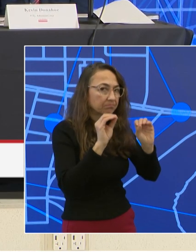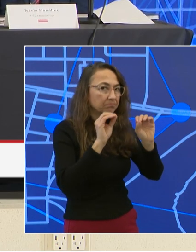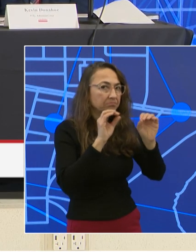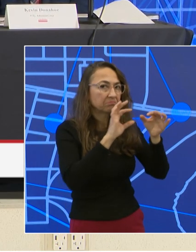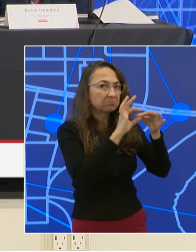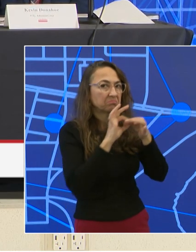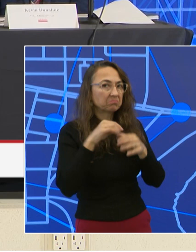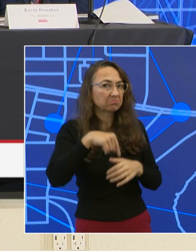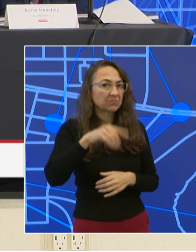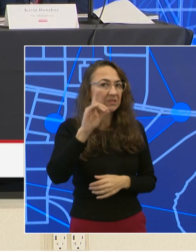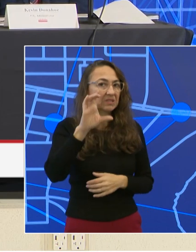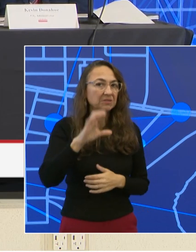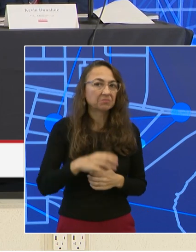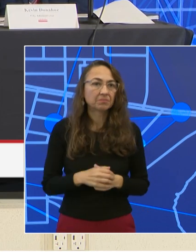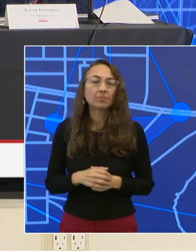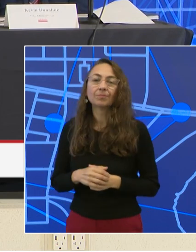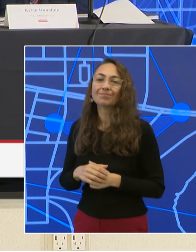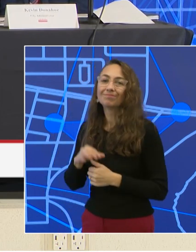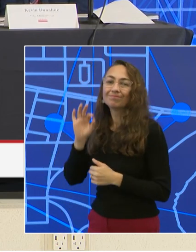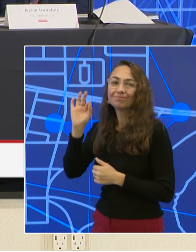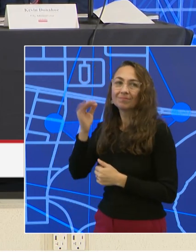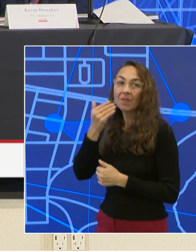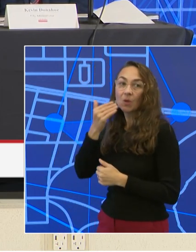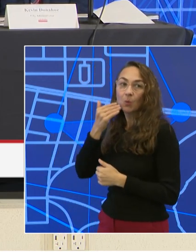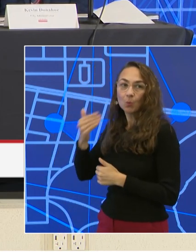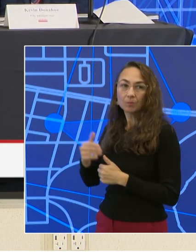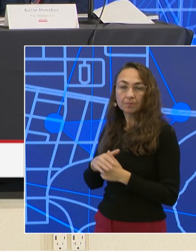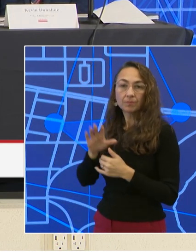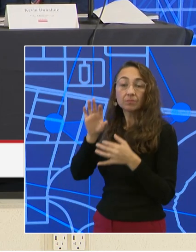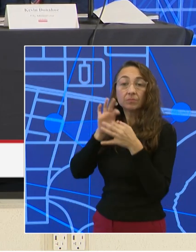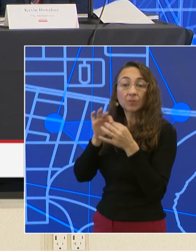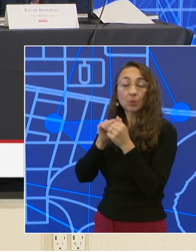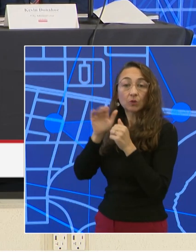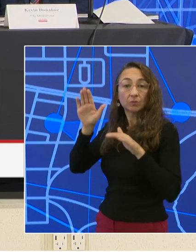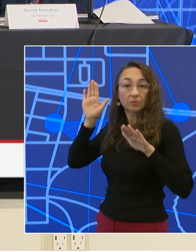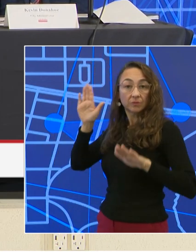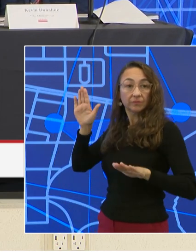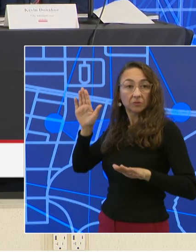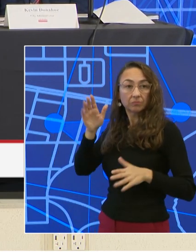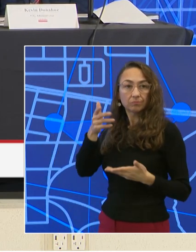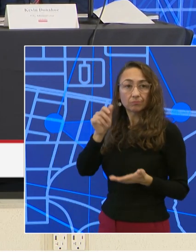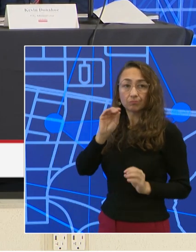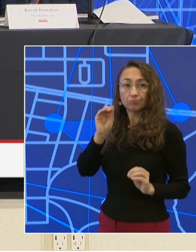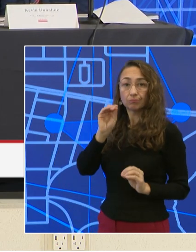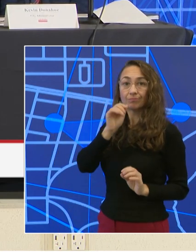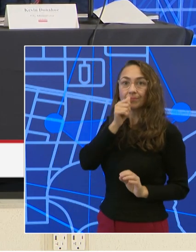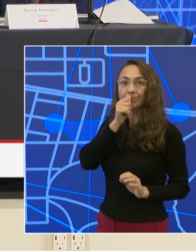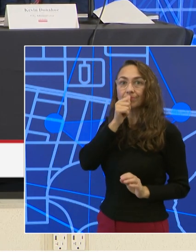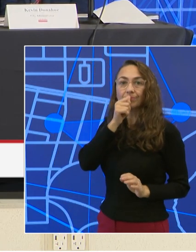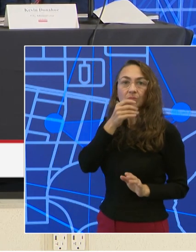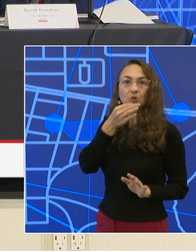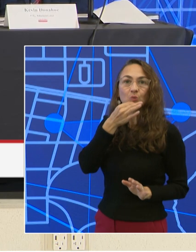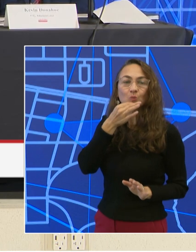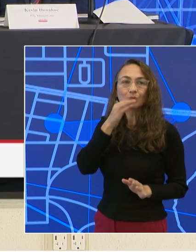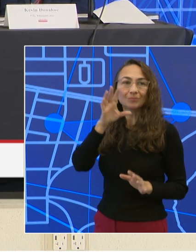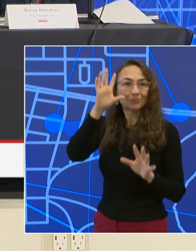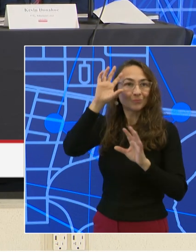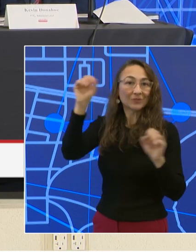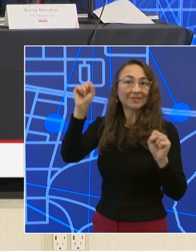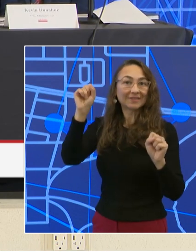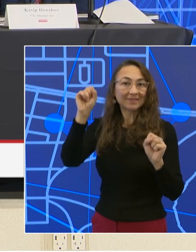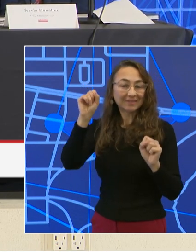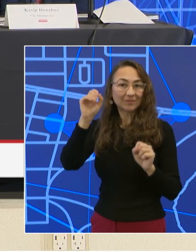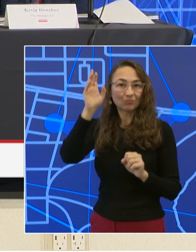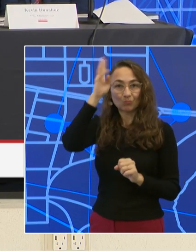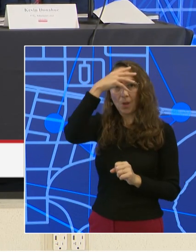mentioned the inauguration. It's no secret that President-elect Trump has attacked this city, knowingly or